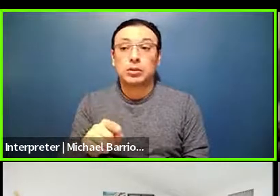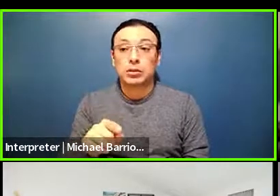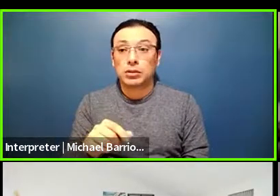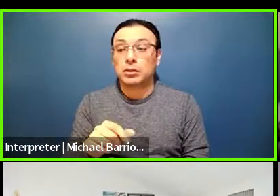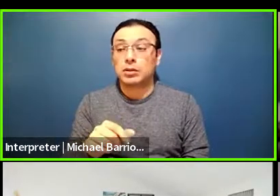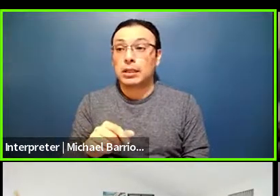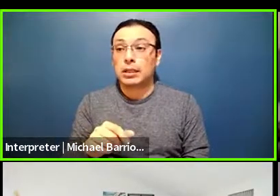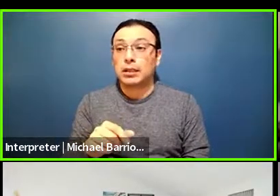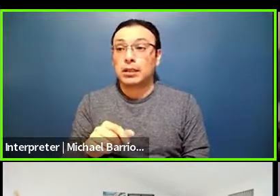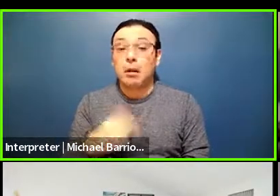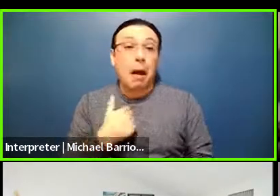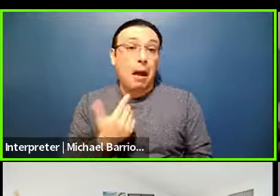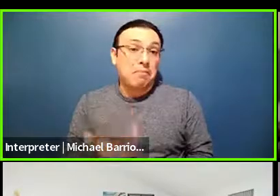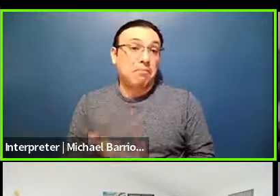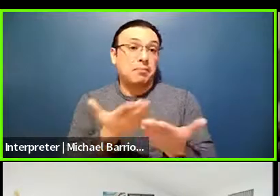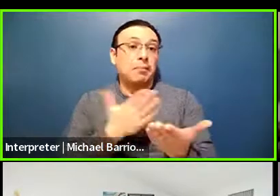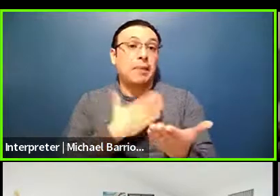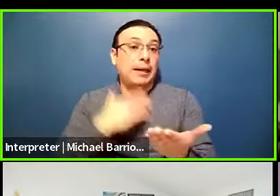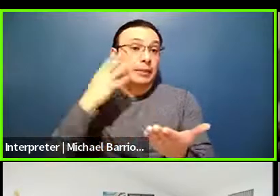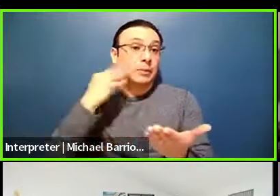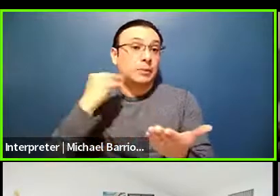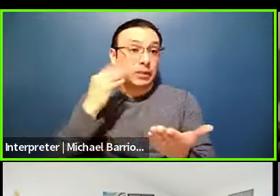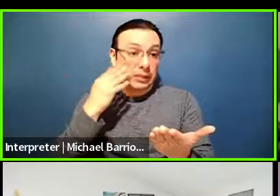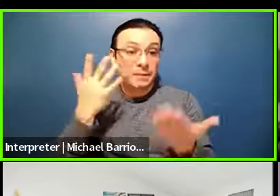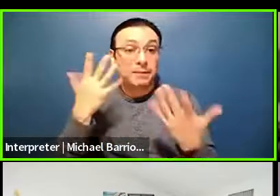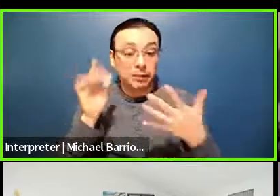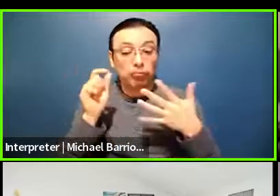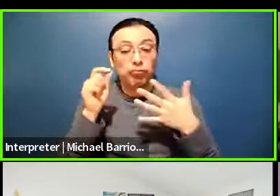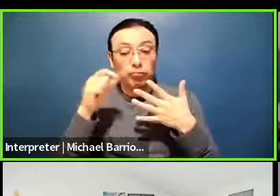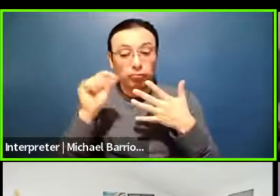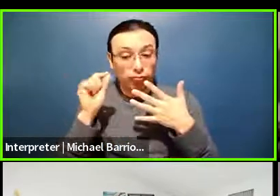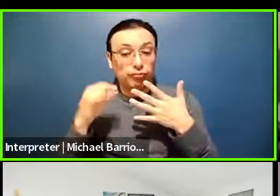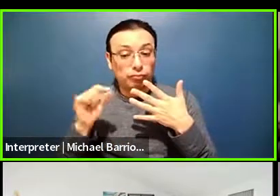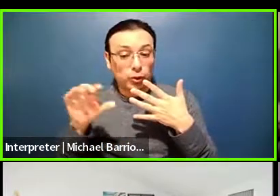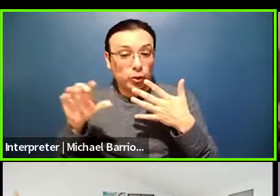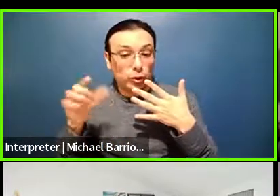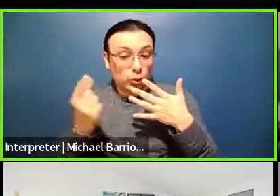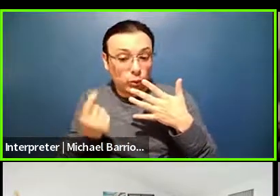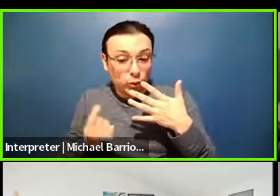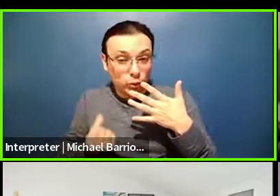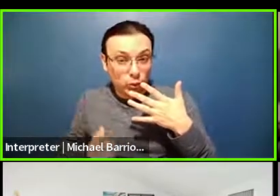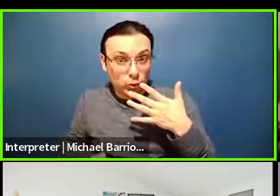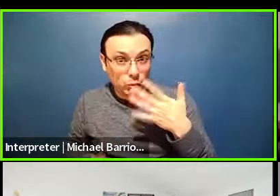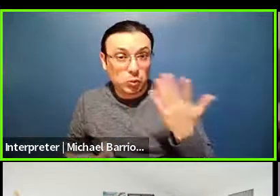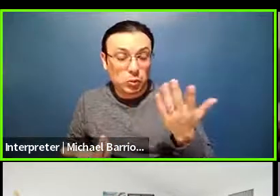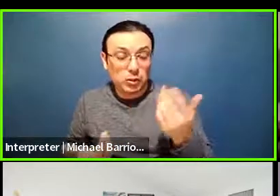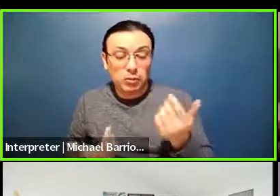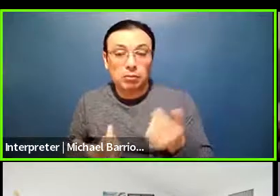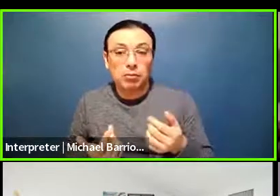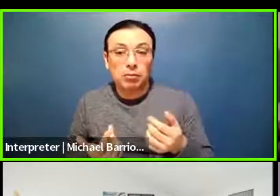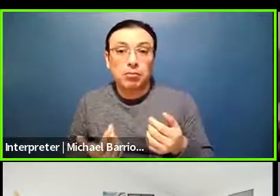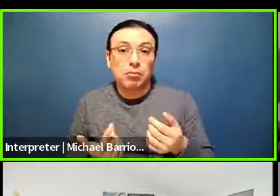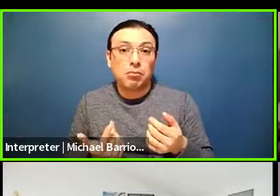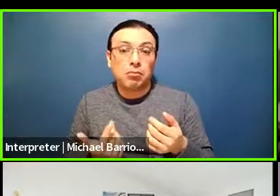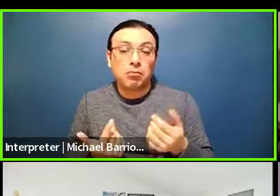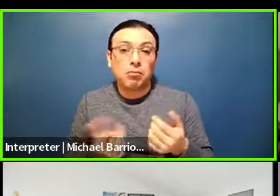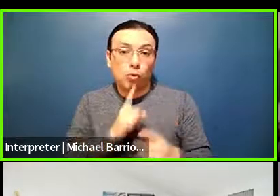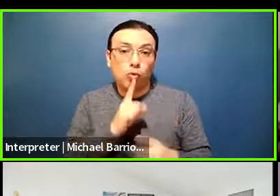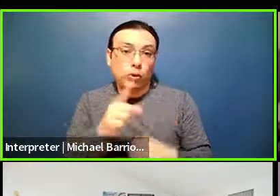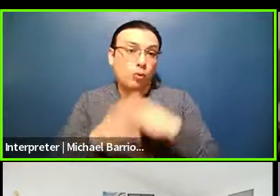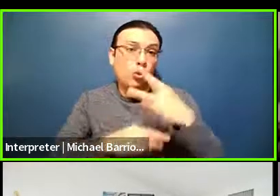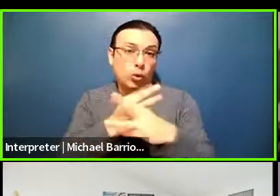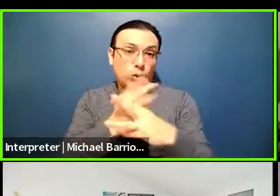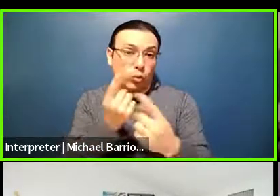what others have to say. And just thinking in terms of community work, I think we can start